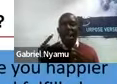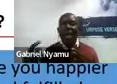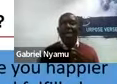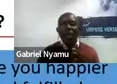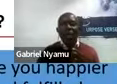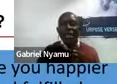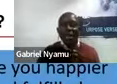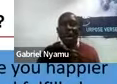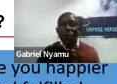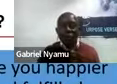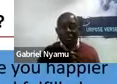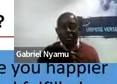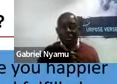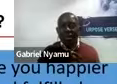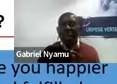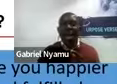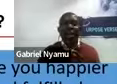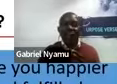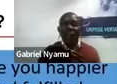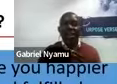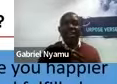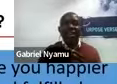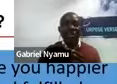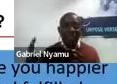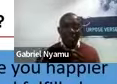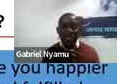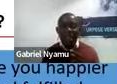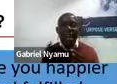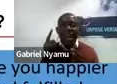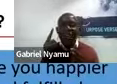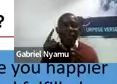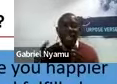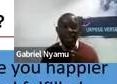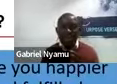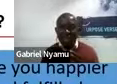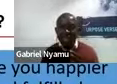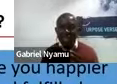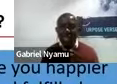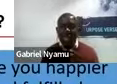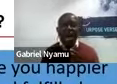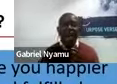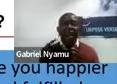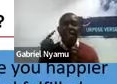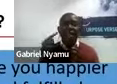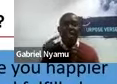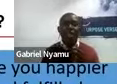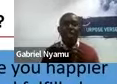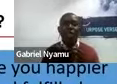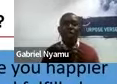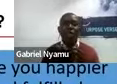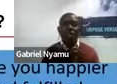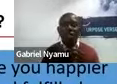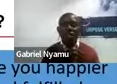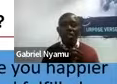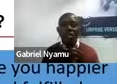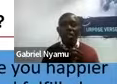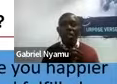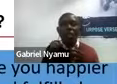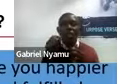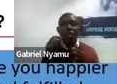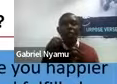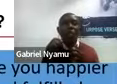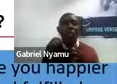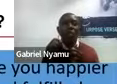thing, I don't need a boss. I don't need a supervisor. I don't need a manager. I'll have discretional effort and